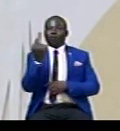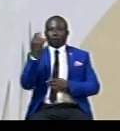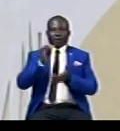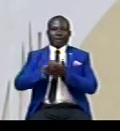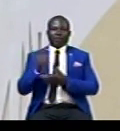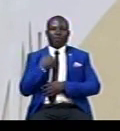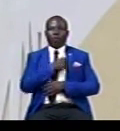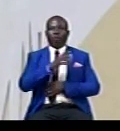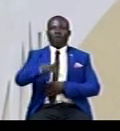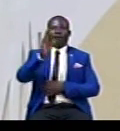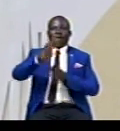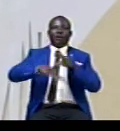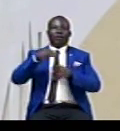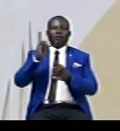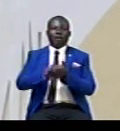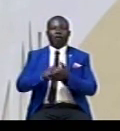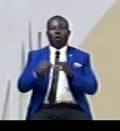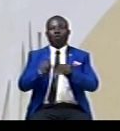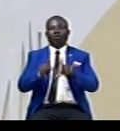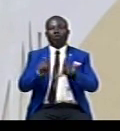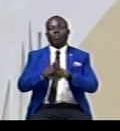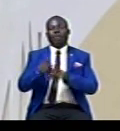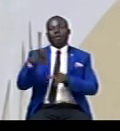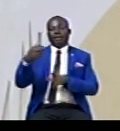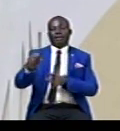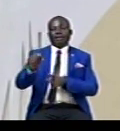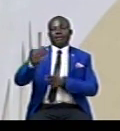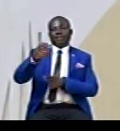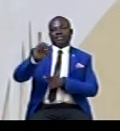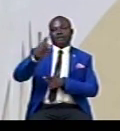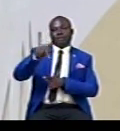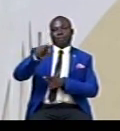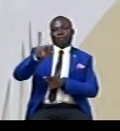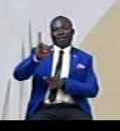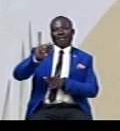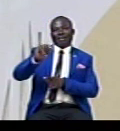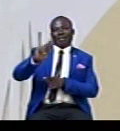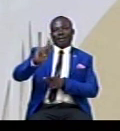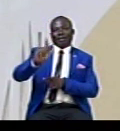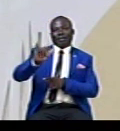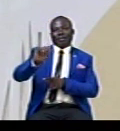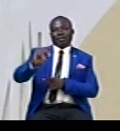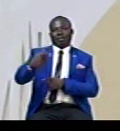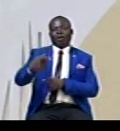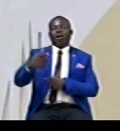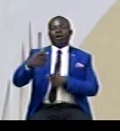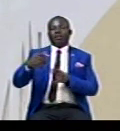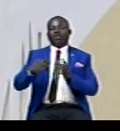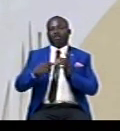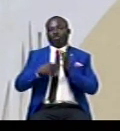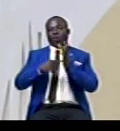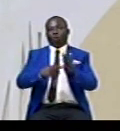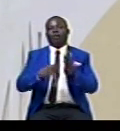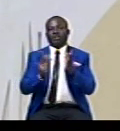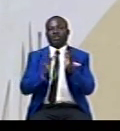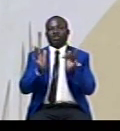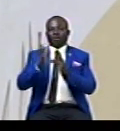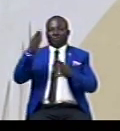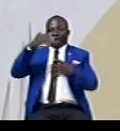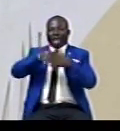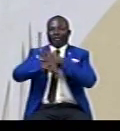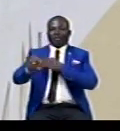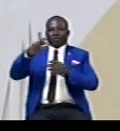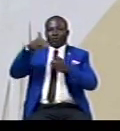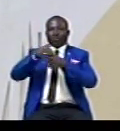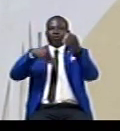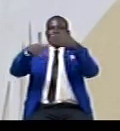find out that also the sprinkling by The Mercy Seat typicize Jesus entering into heaven with his blood